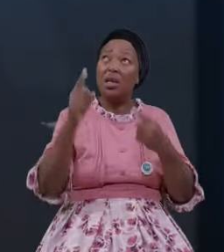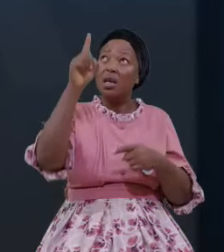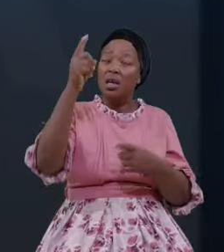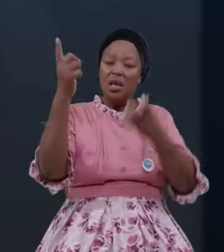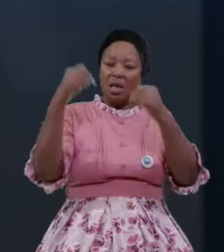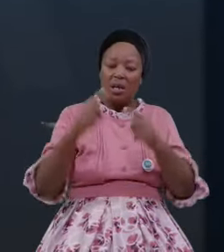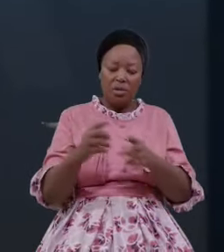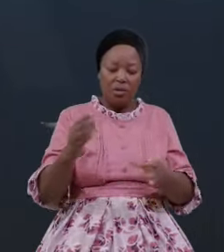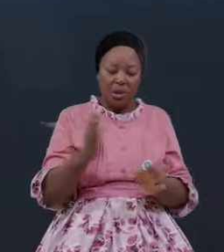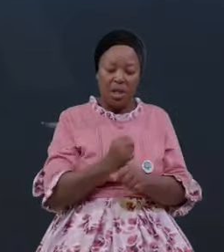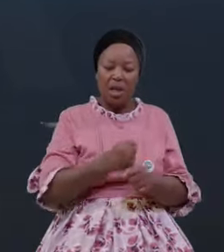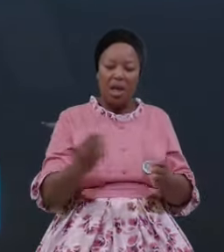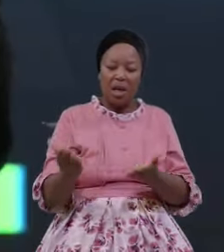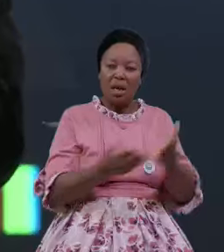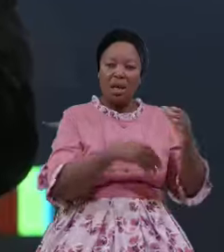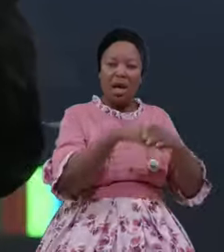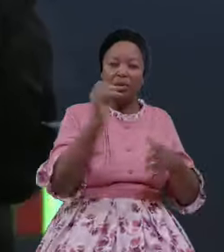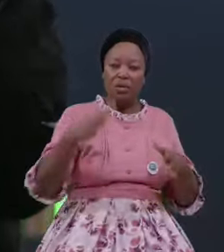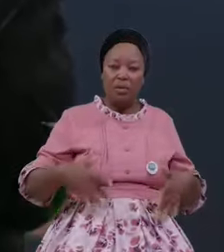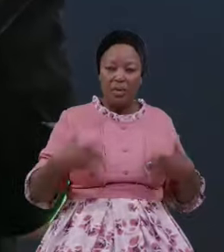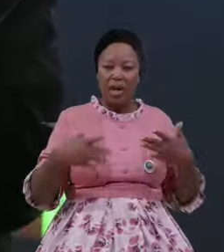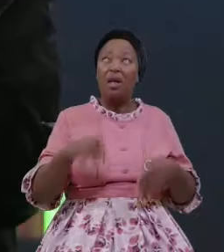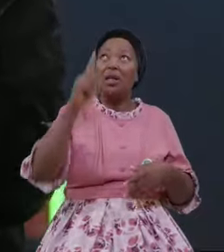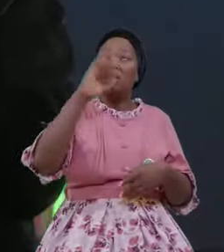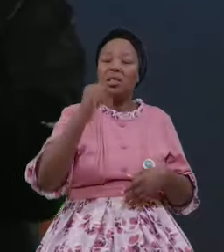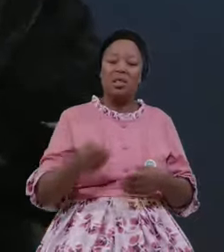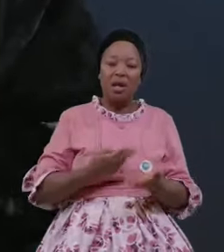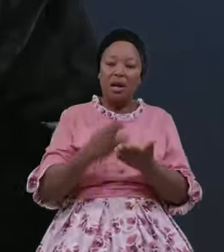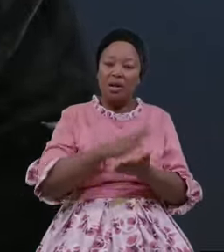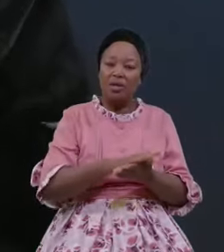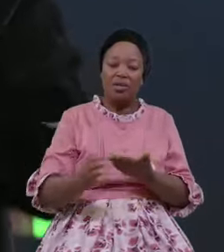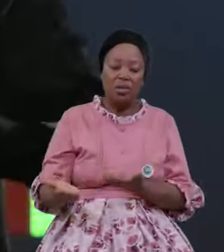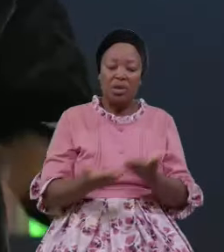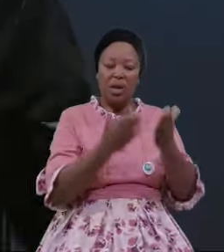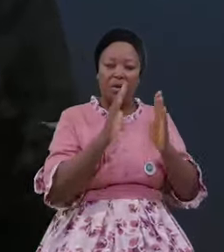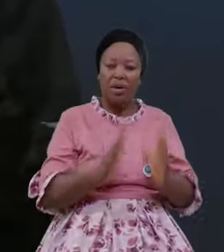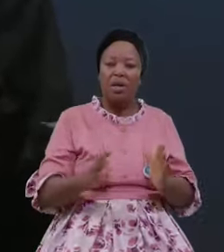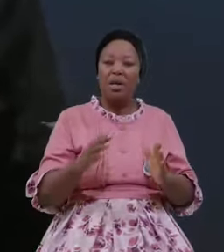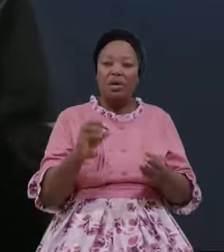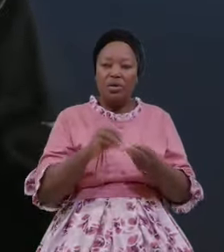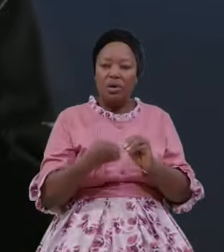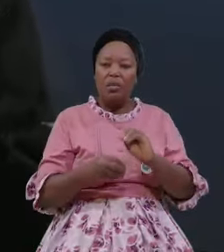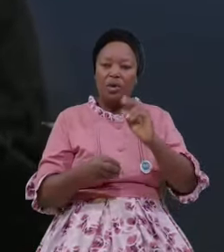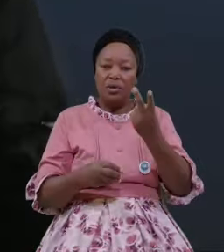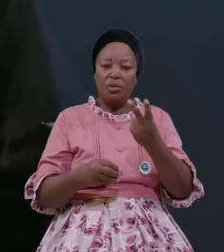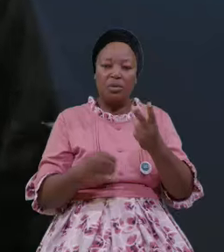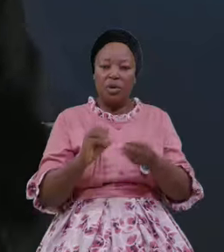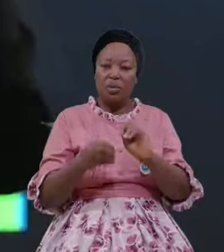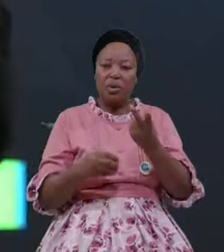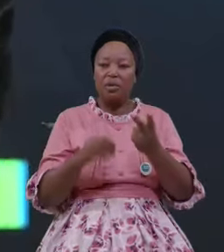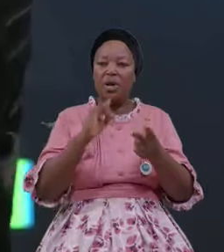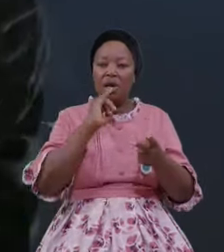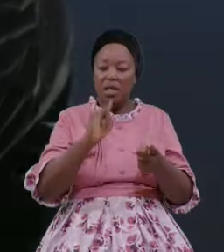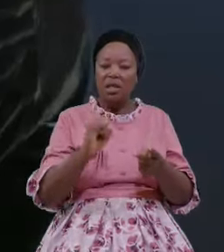out of your life, the righteous carrier. Number two, the reproached Christ. The reproached Christ.